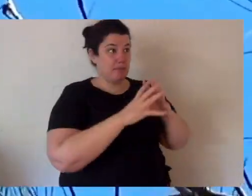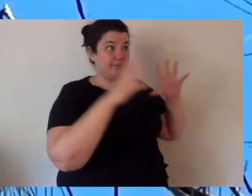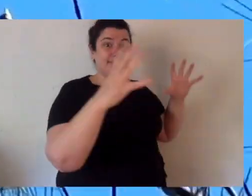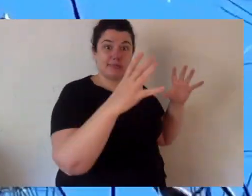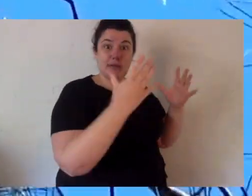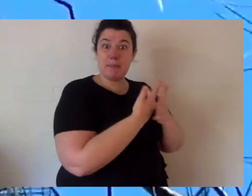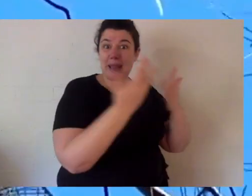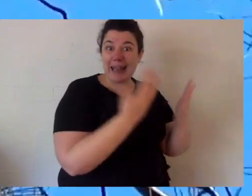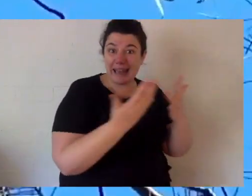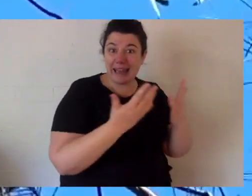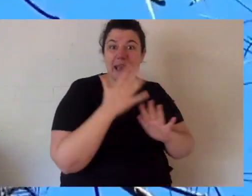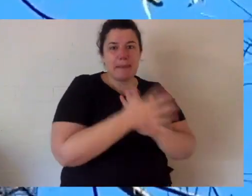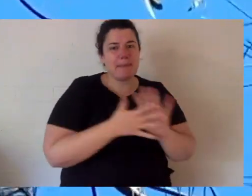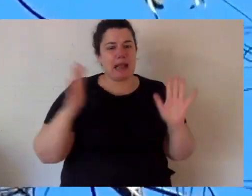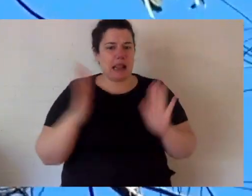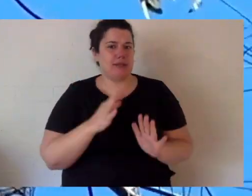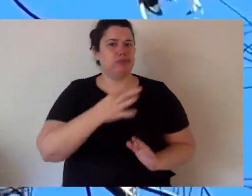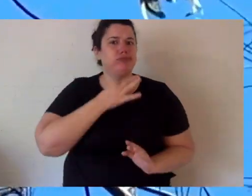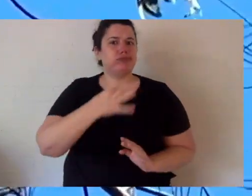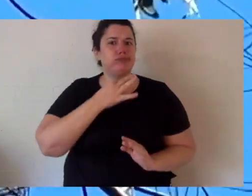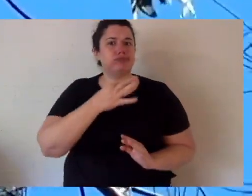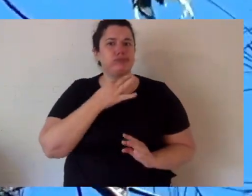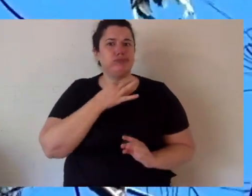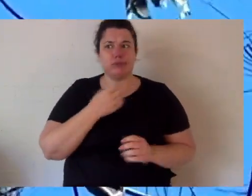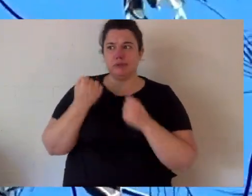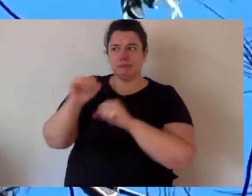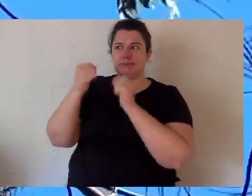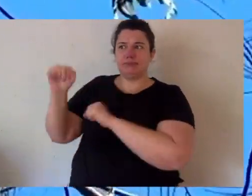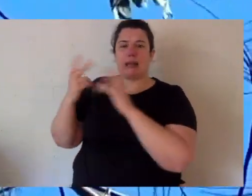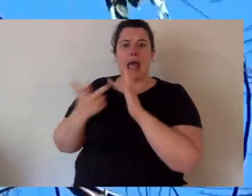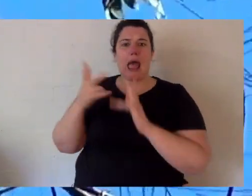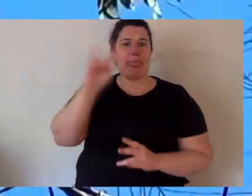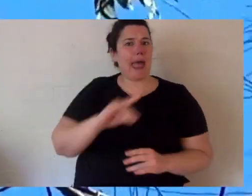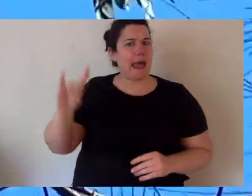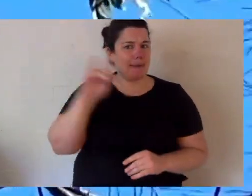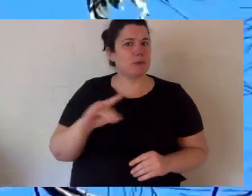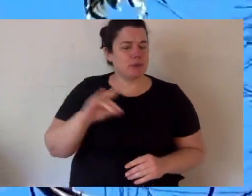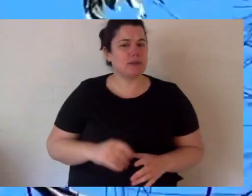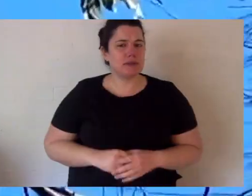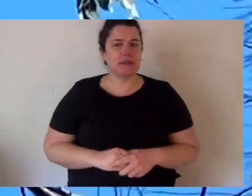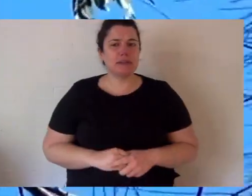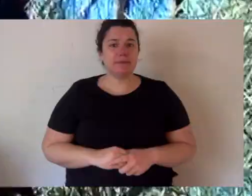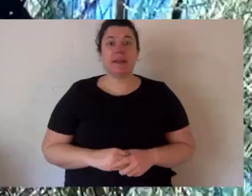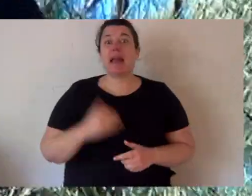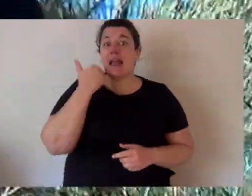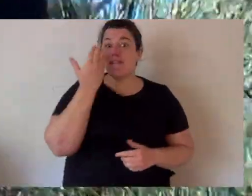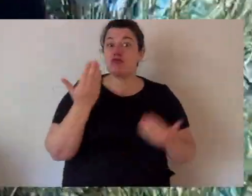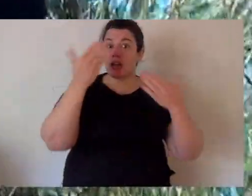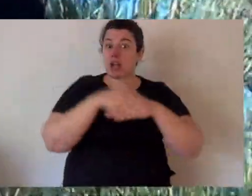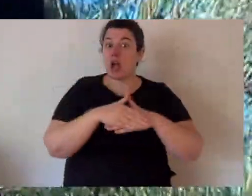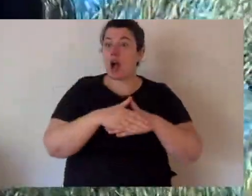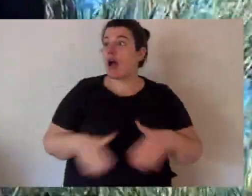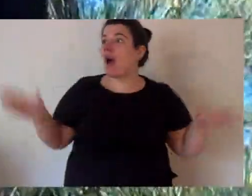group and being in a group means that there's a lesser chance a predator is going to eat you. Safety in numbers. But each